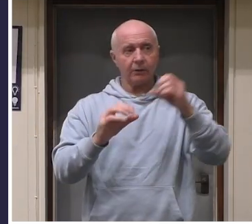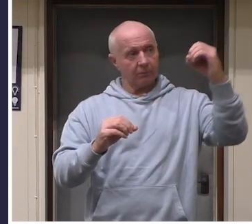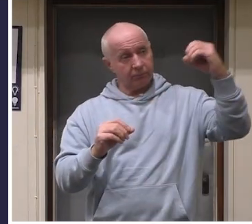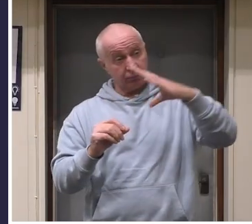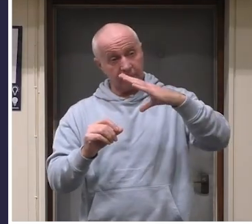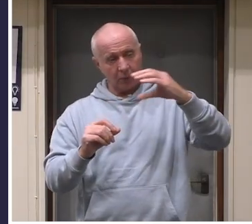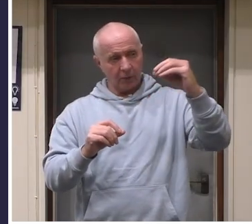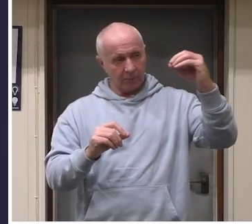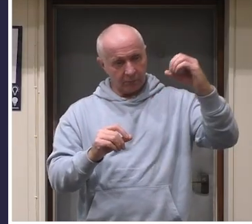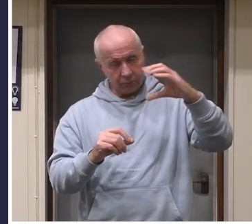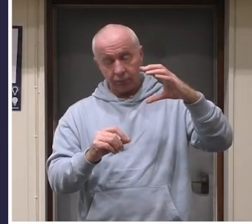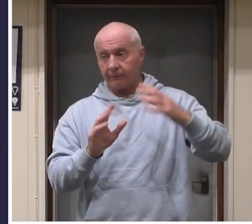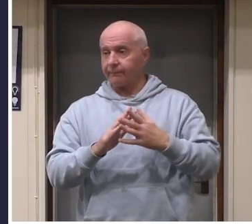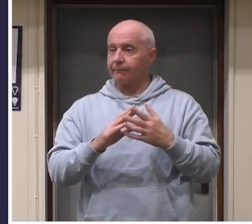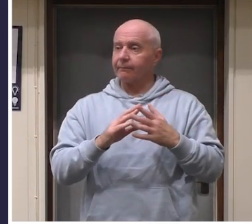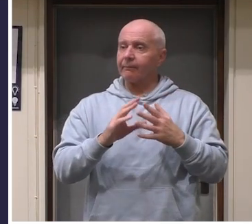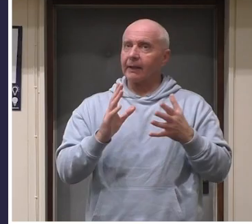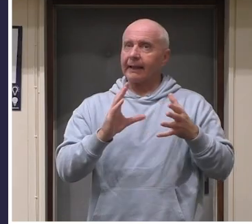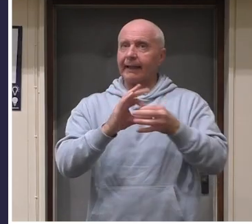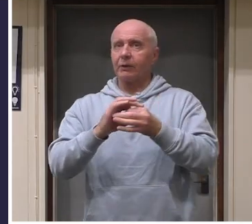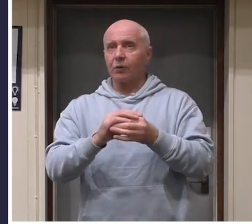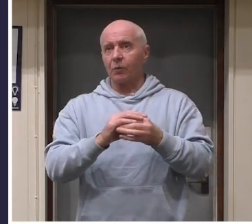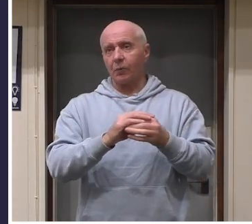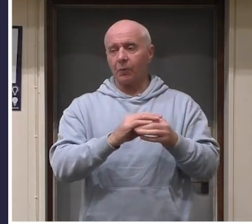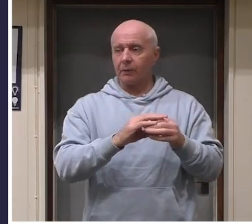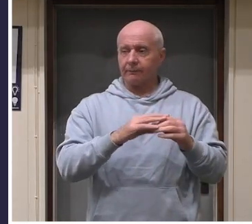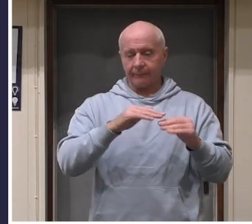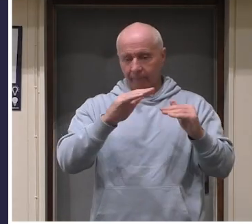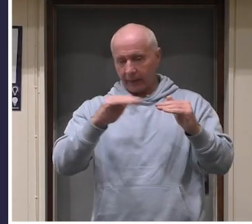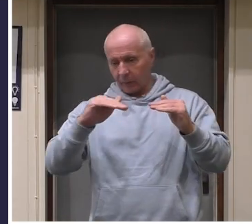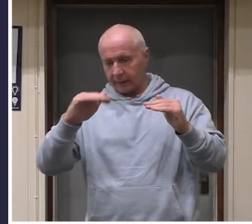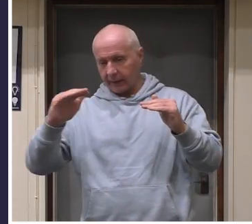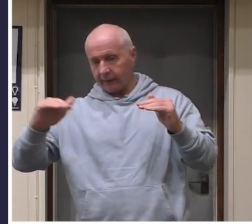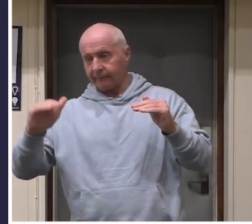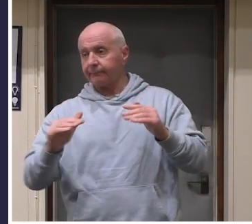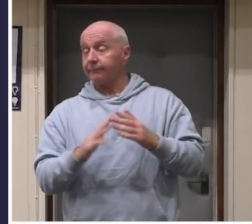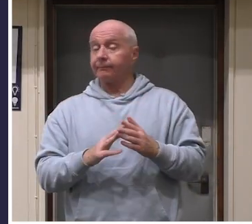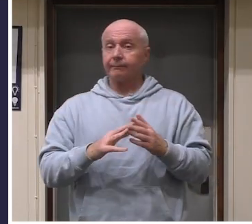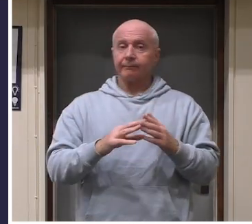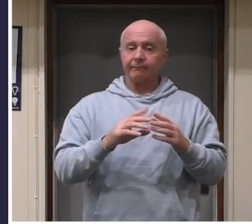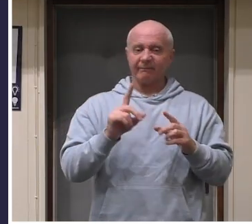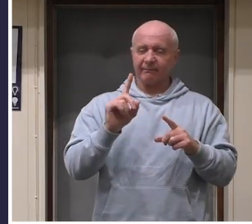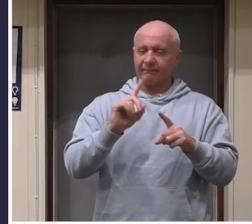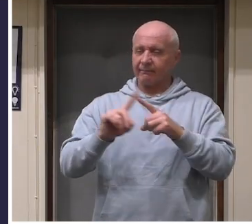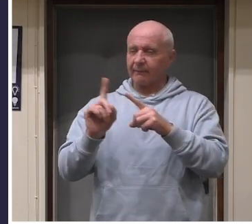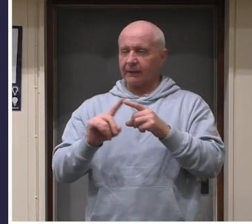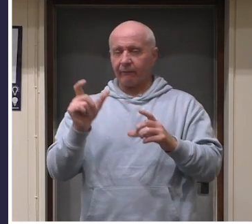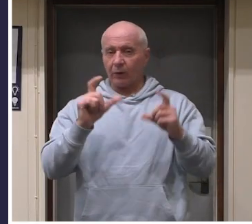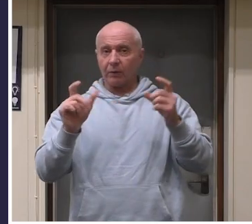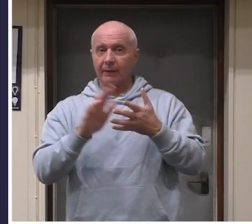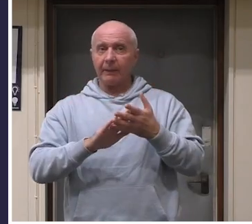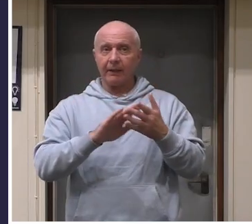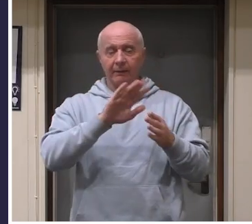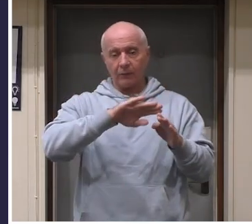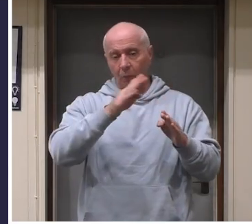light, it's actually proportional to the frequency of the light and not the intensity. And this is a dilemma, because this means that wave theory cannot